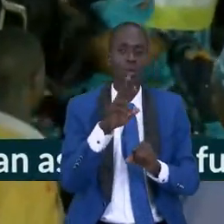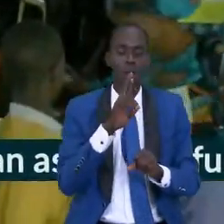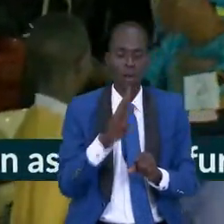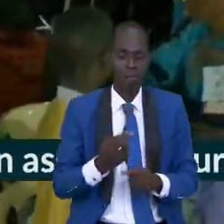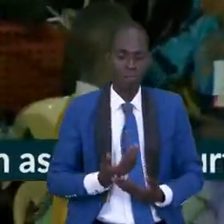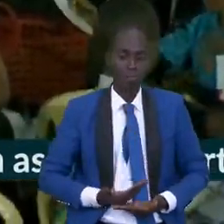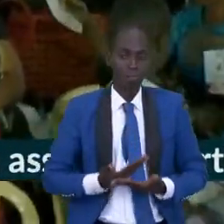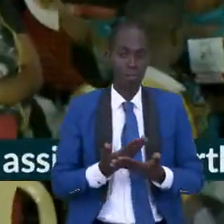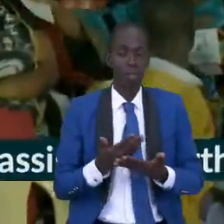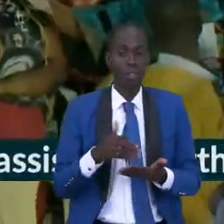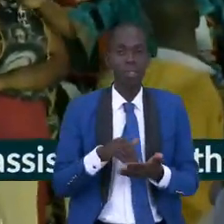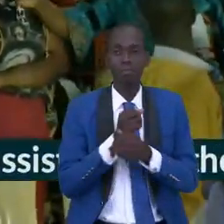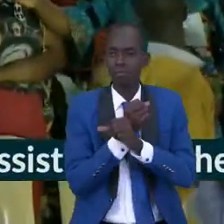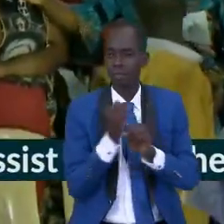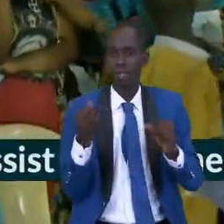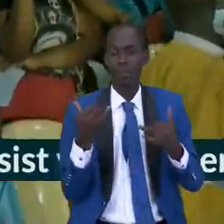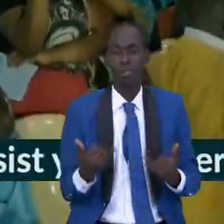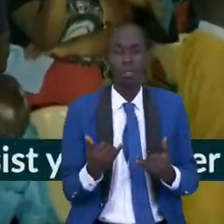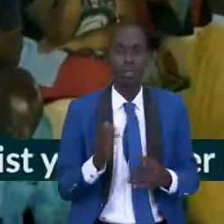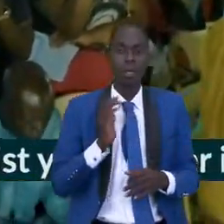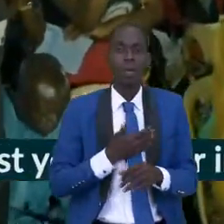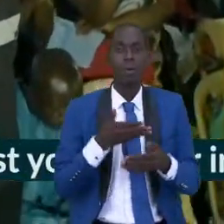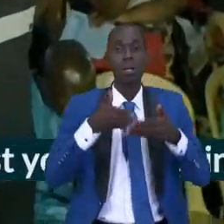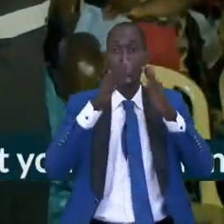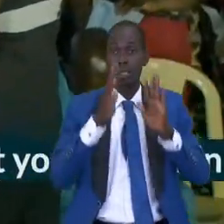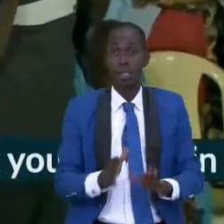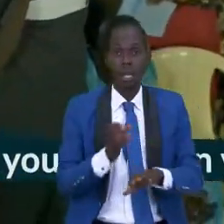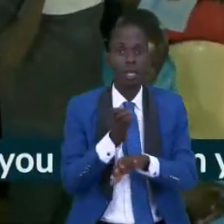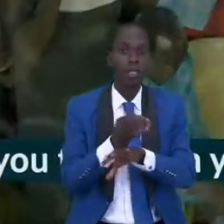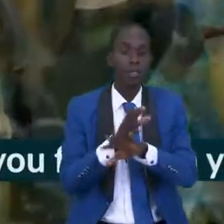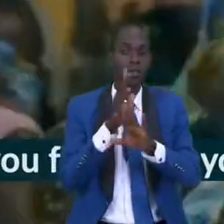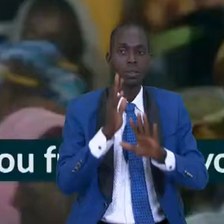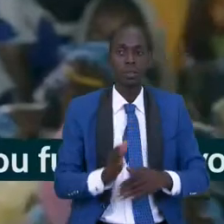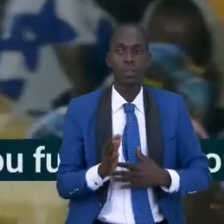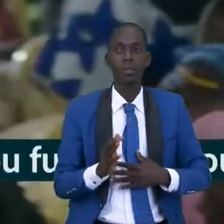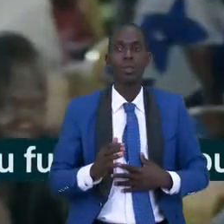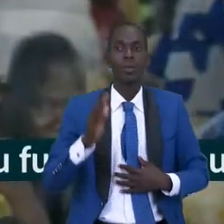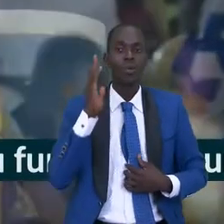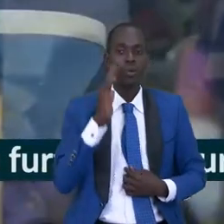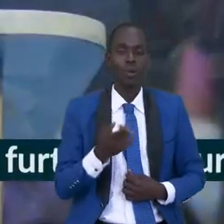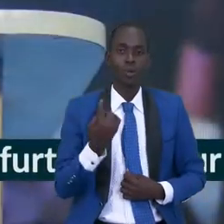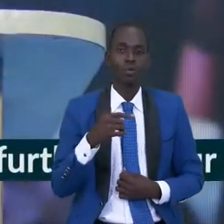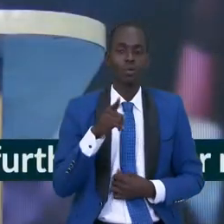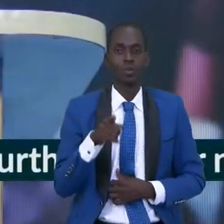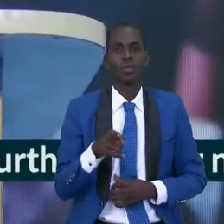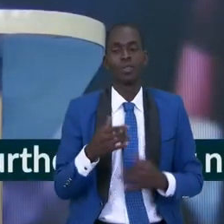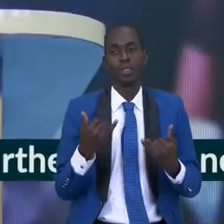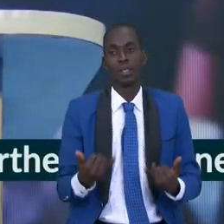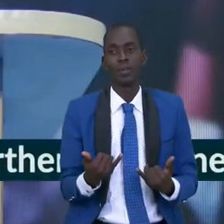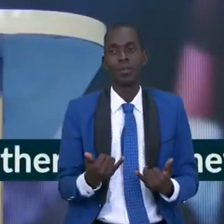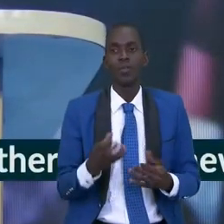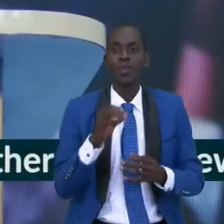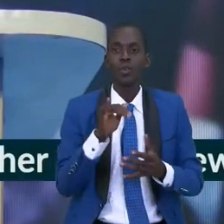again. Our counselors will come right there, and they'll give you the slip to fill, so